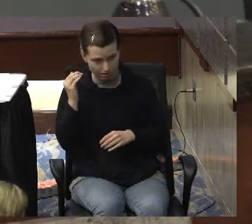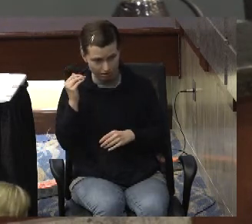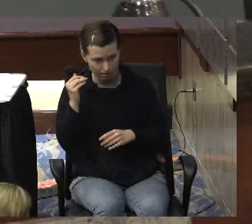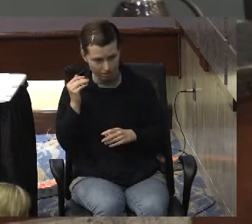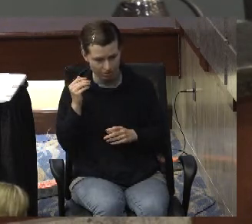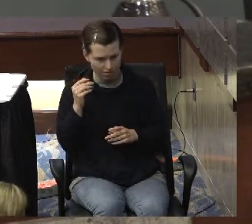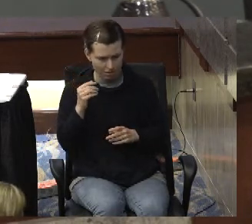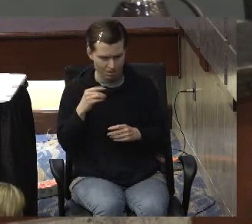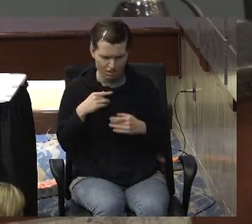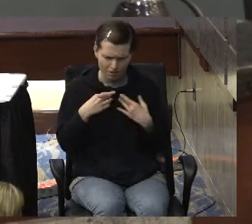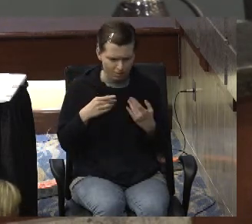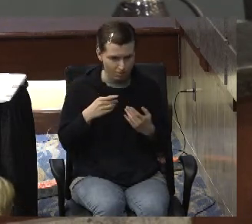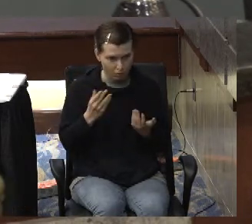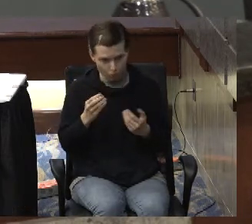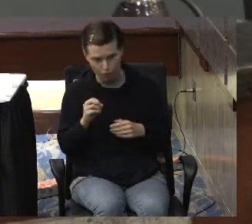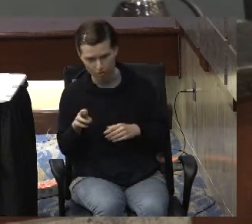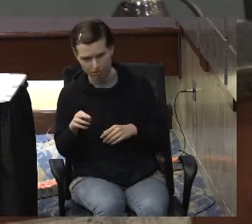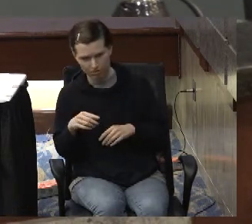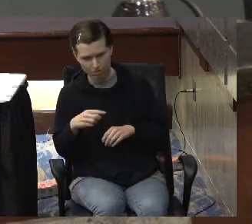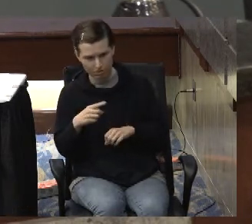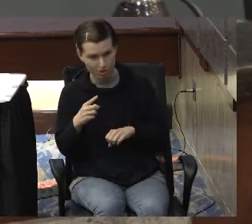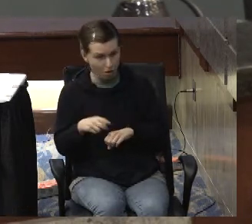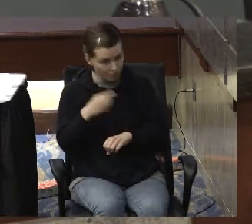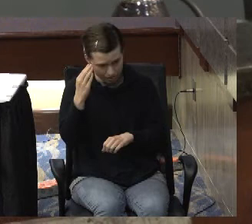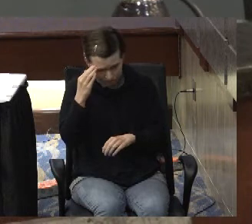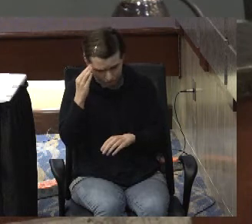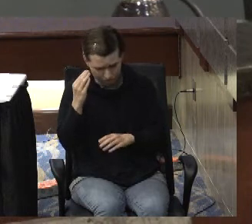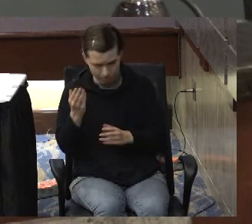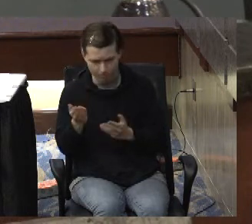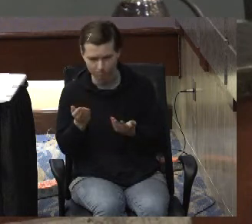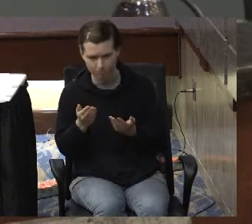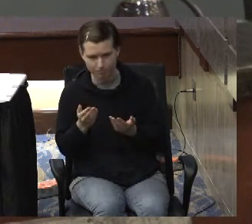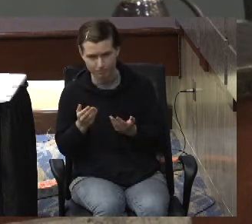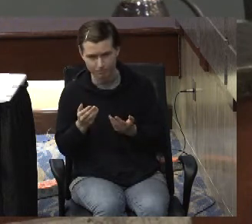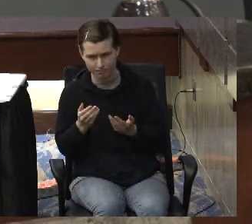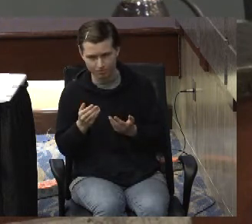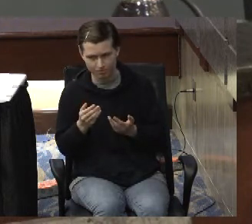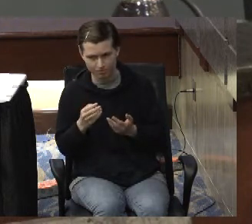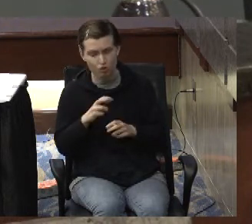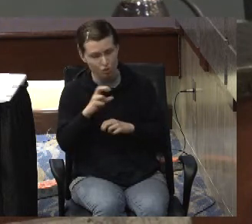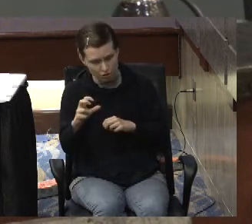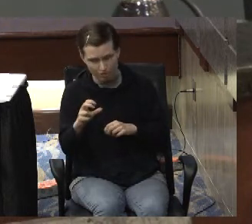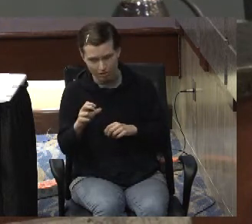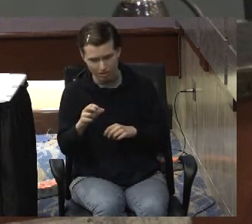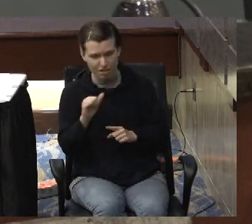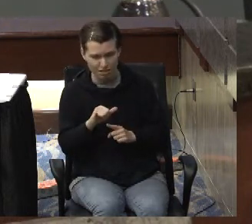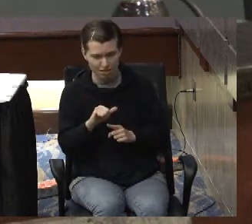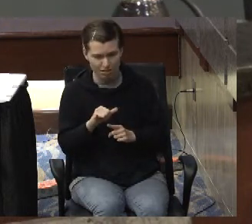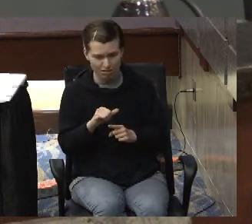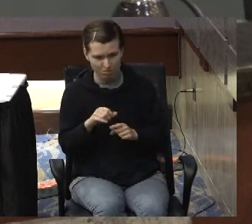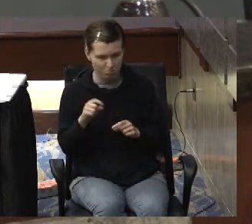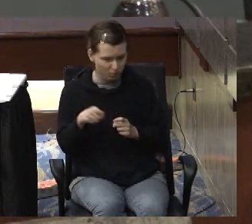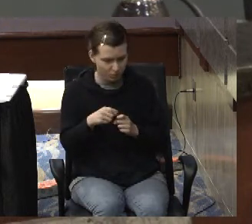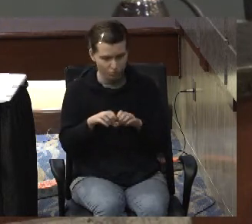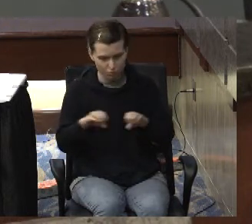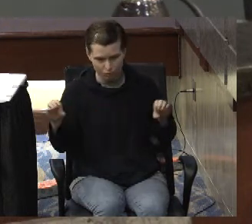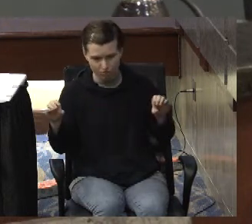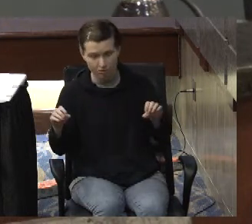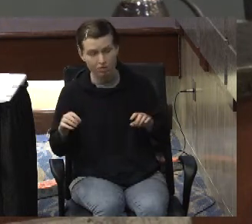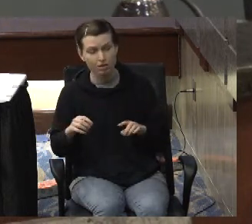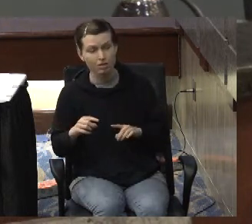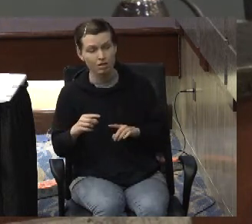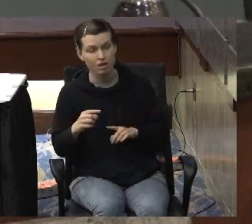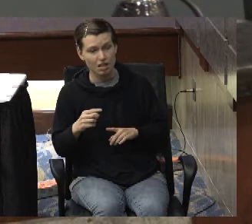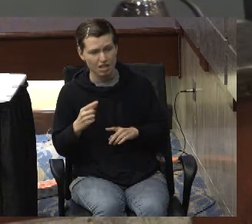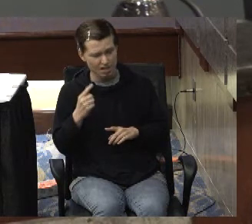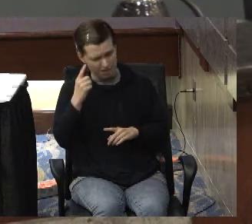know where we're traveling to on that day. And so that's the challenge specifically regarding range. I still feel really confident in the